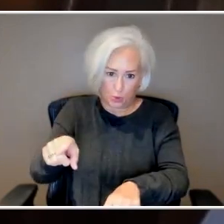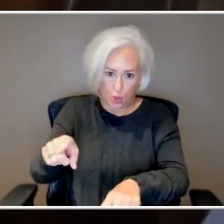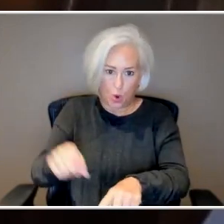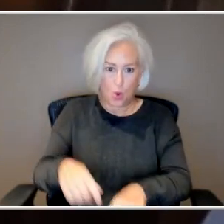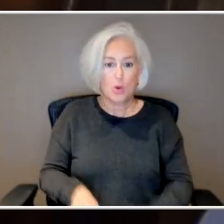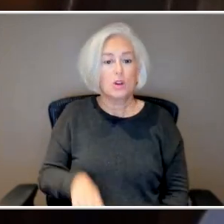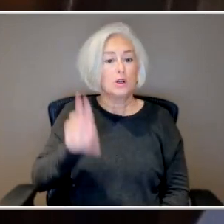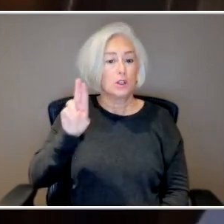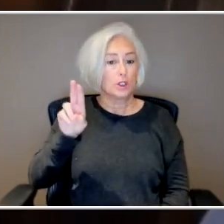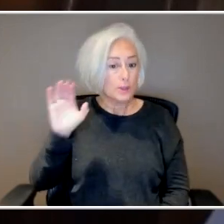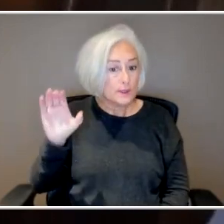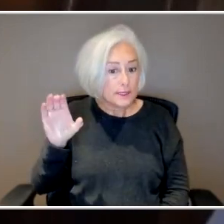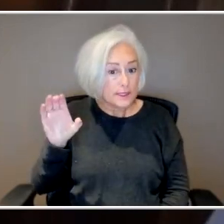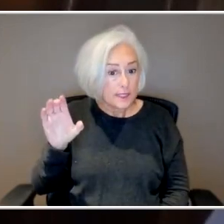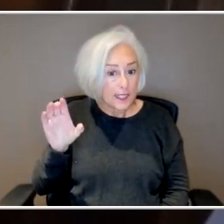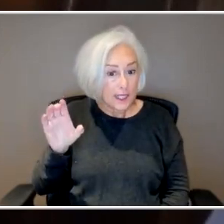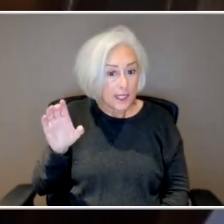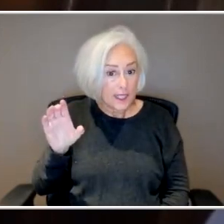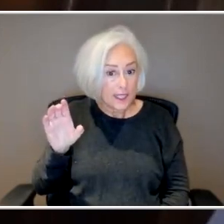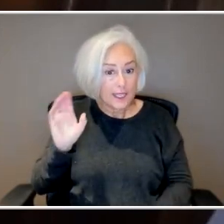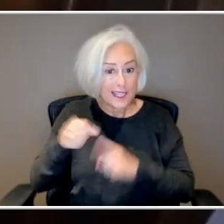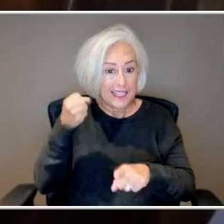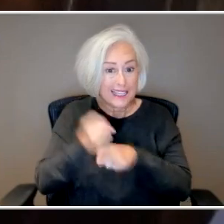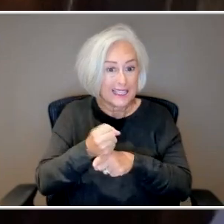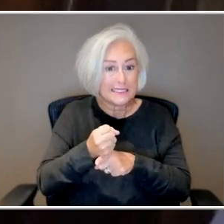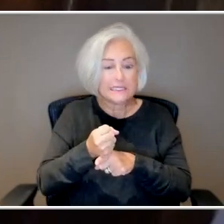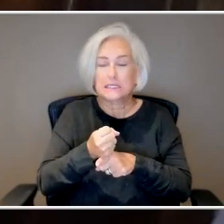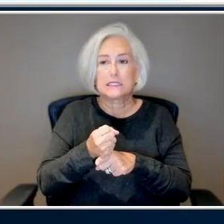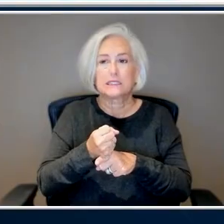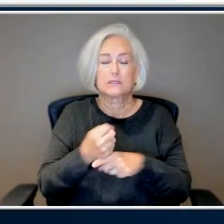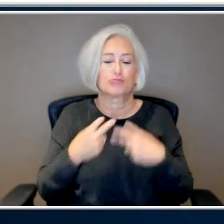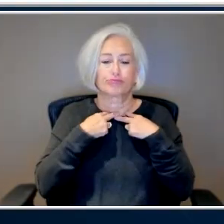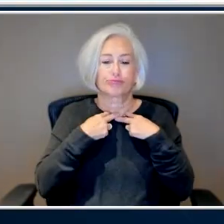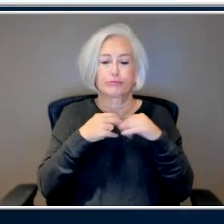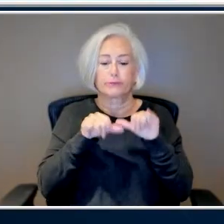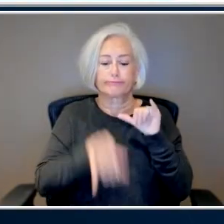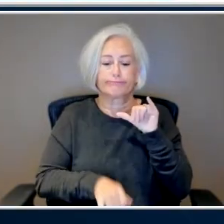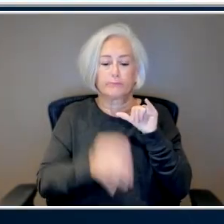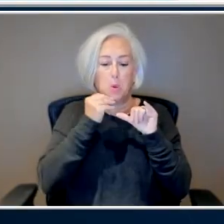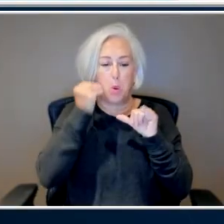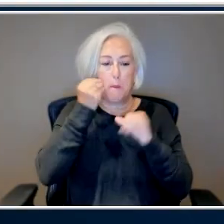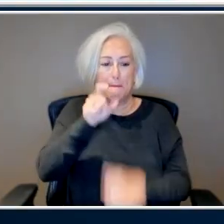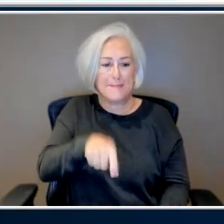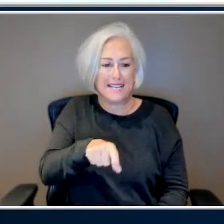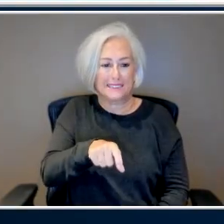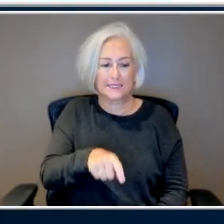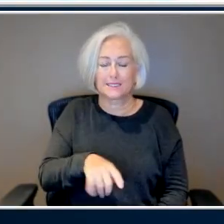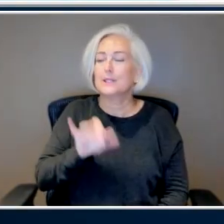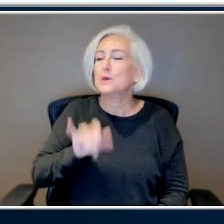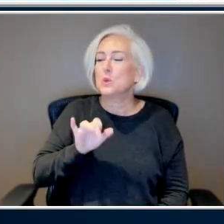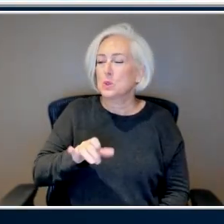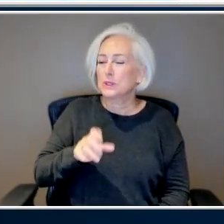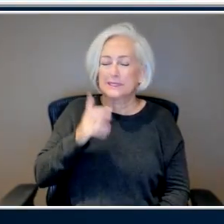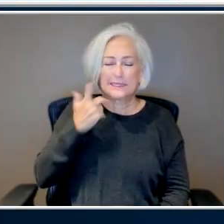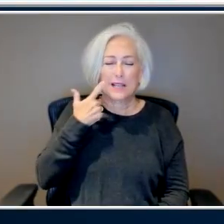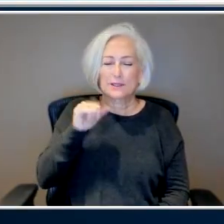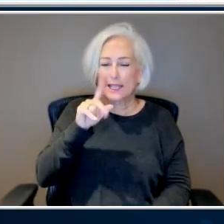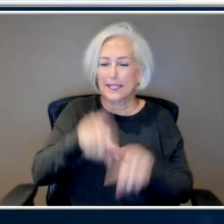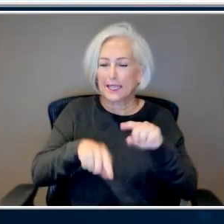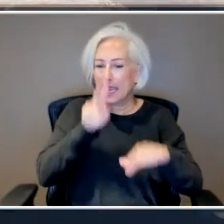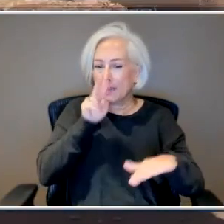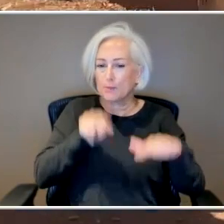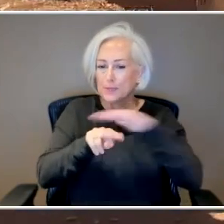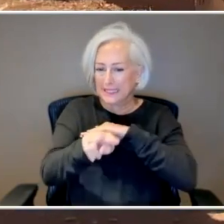flares are, you just really can't leave your home. Very sounds very unpredictable. But you were able to make not just a trip overseas. You went